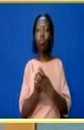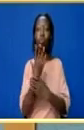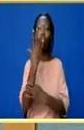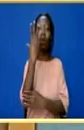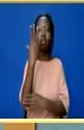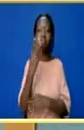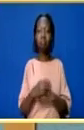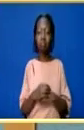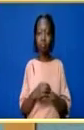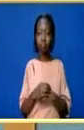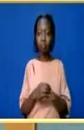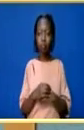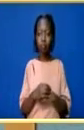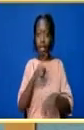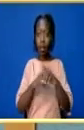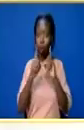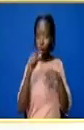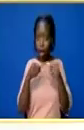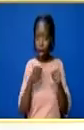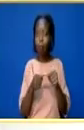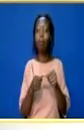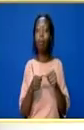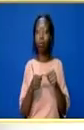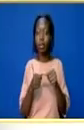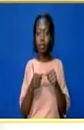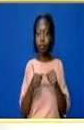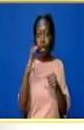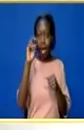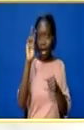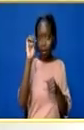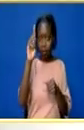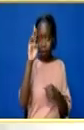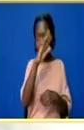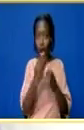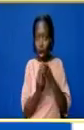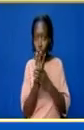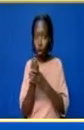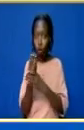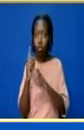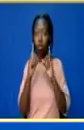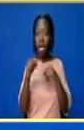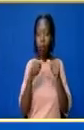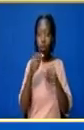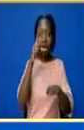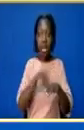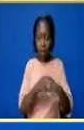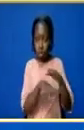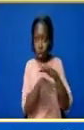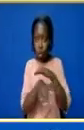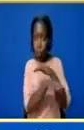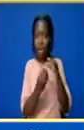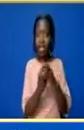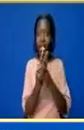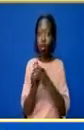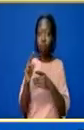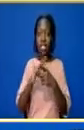hang. Yeah. So when you talk about cover crops. Yeah. We are talking about crops that once you grow, you plant them, they will